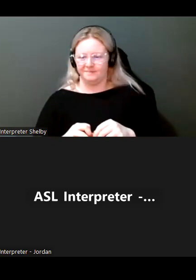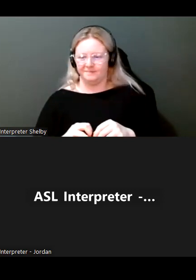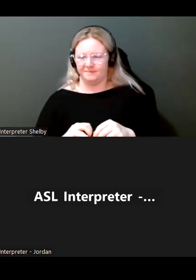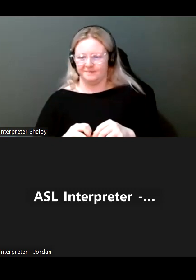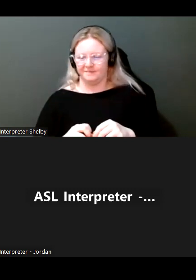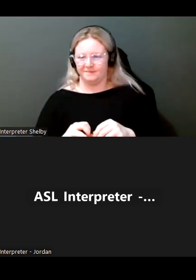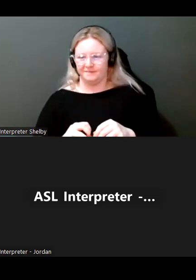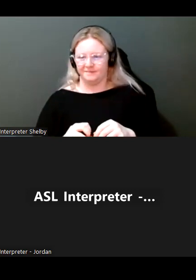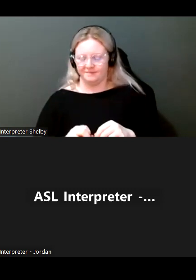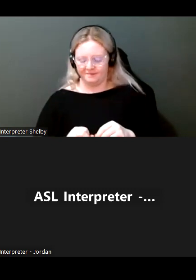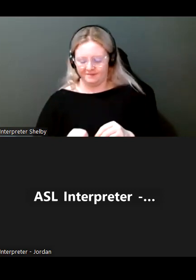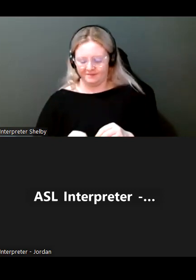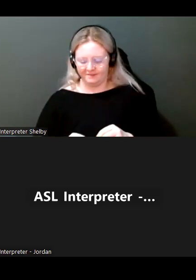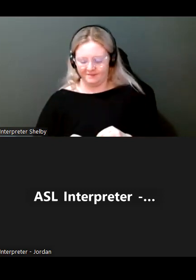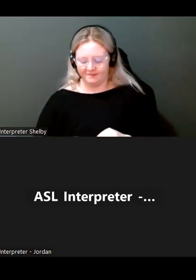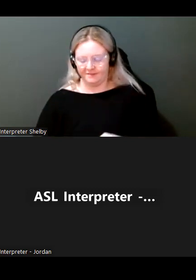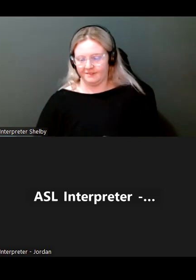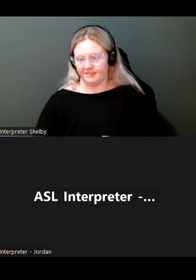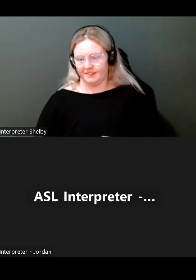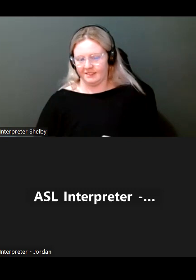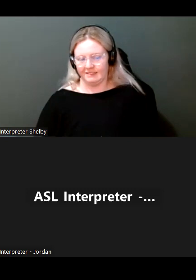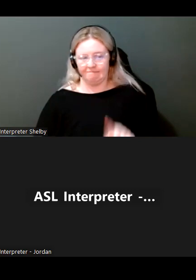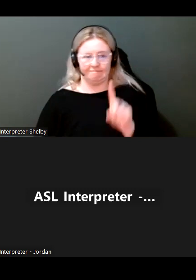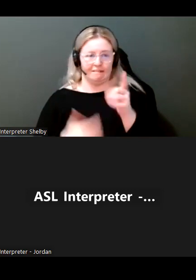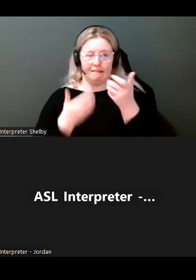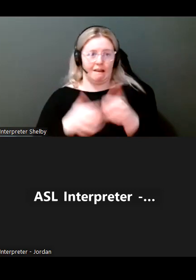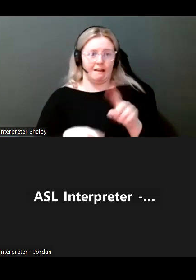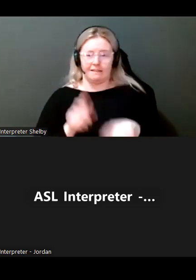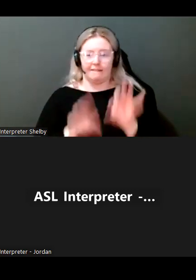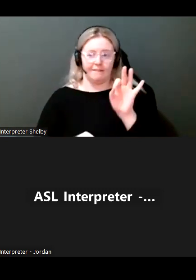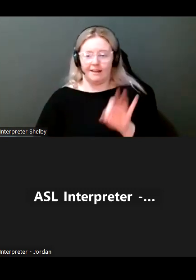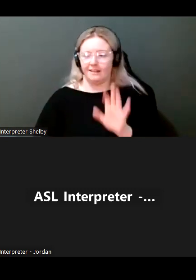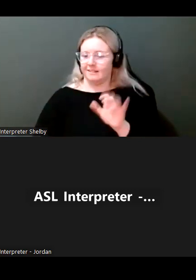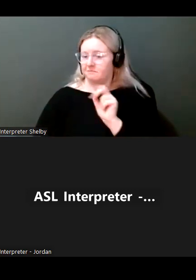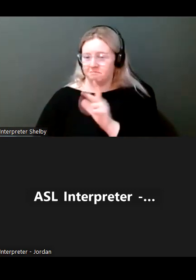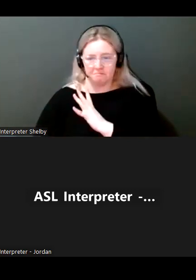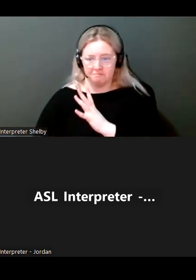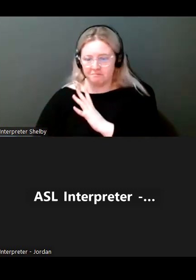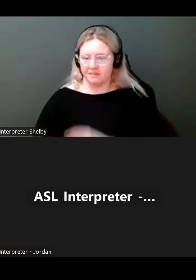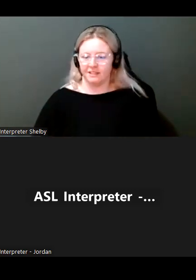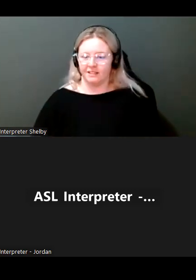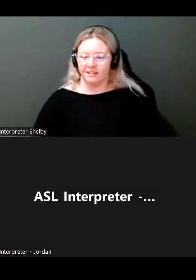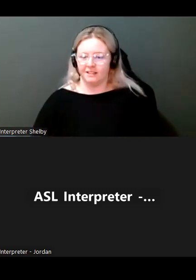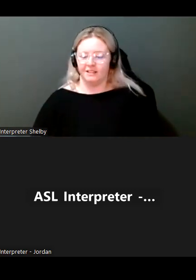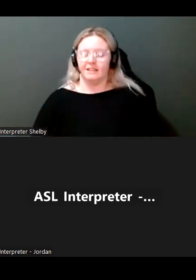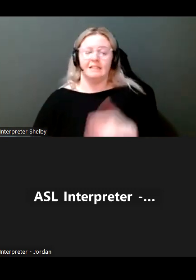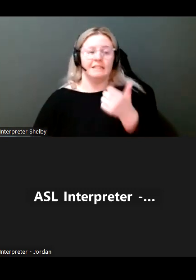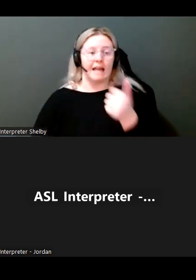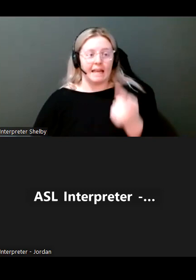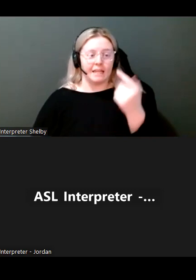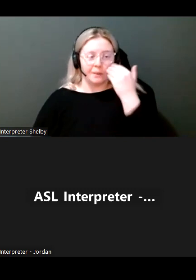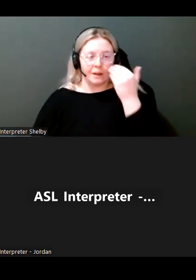Just give me one moment there. I lost the question. That's okay. Does anyone know of